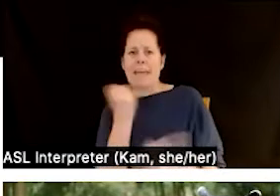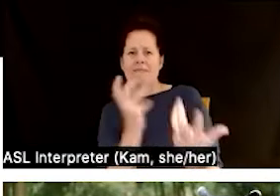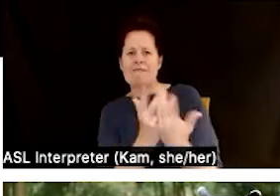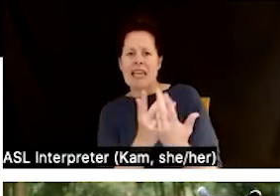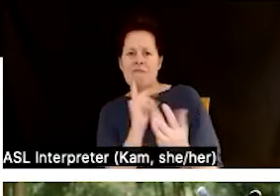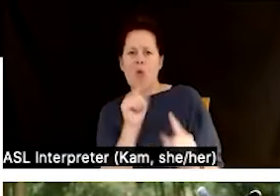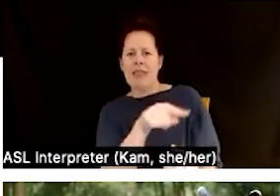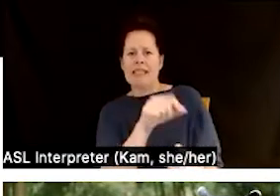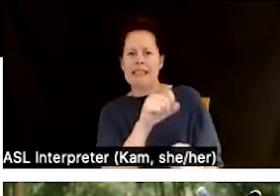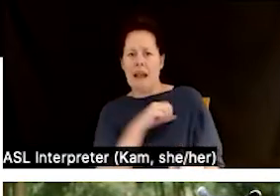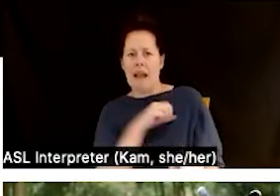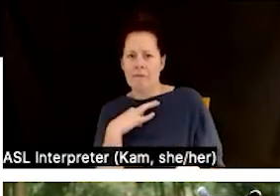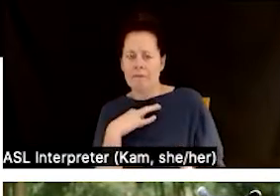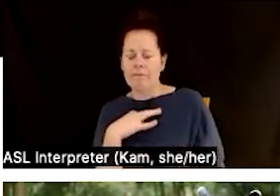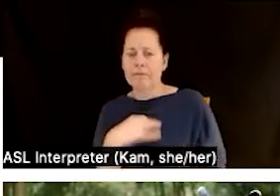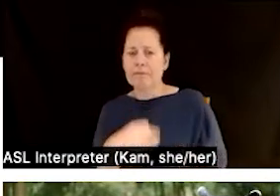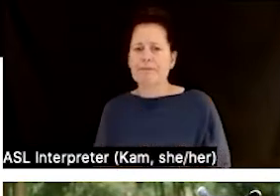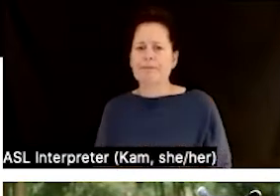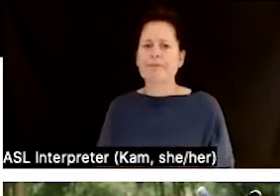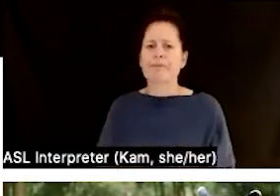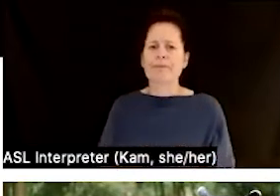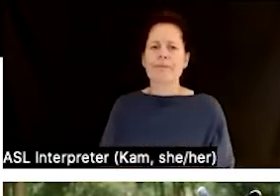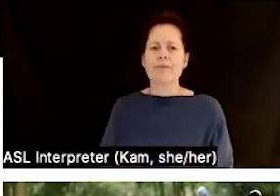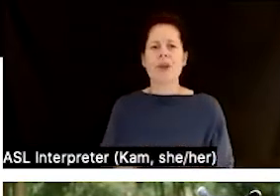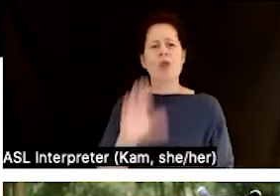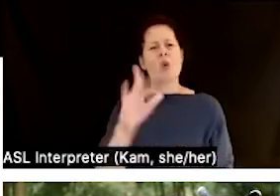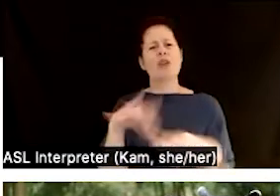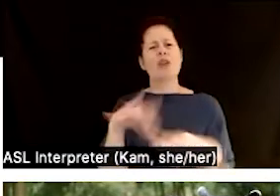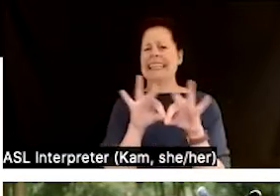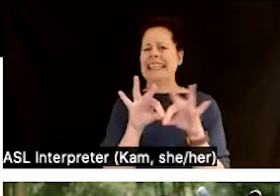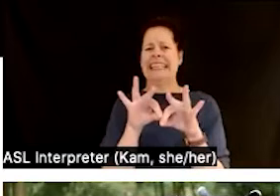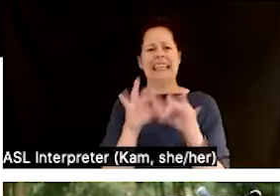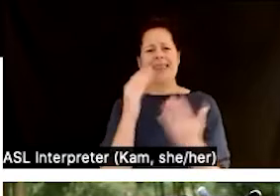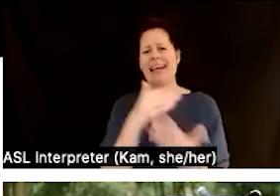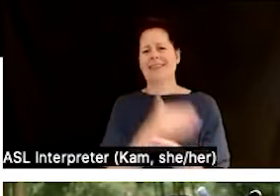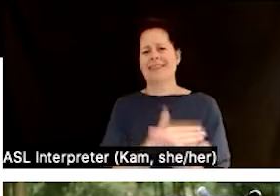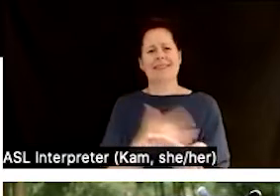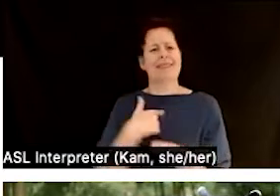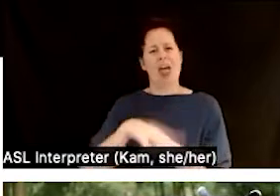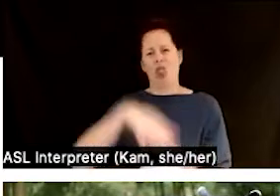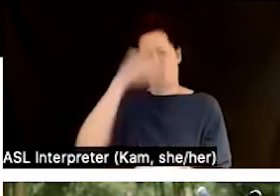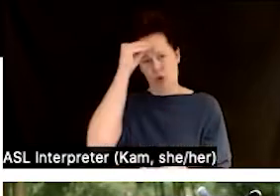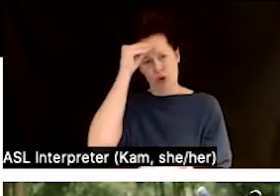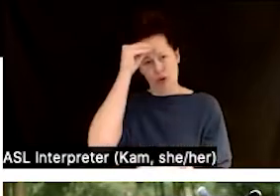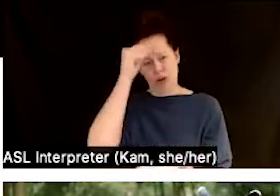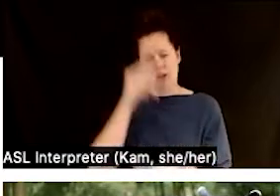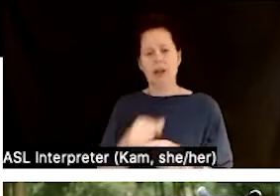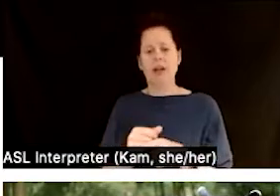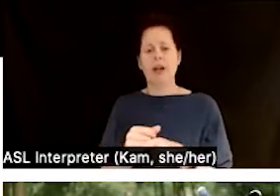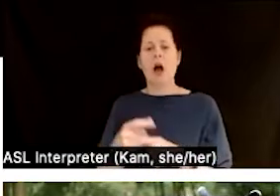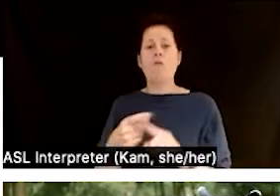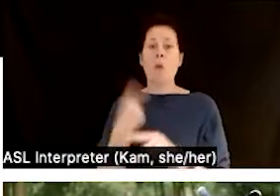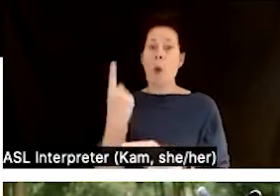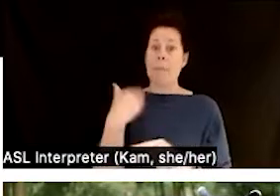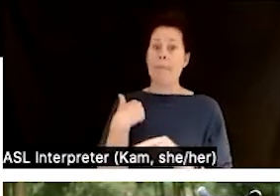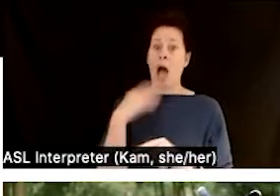I would say that is really some of the key takeaways as someone from a colleague of mine that is neurodivergent. And